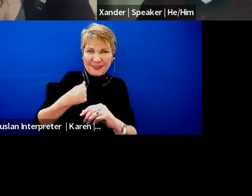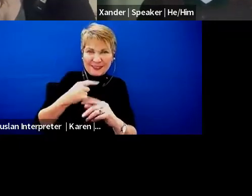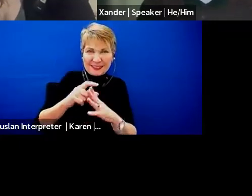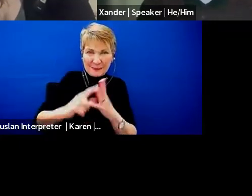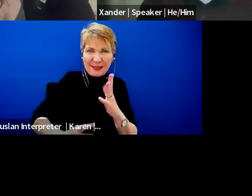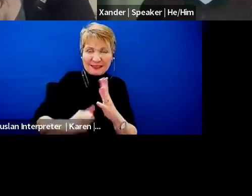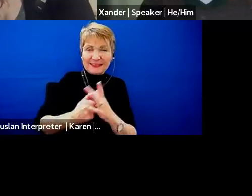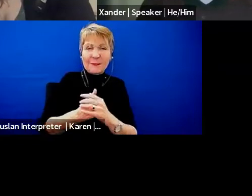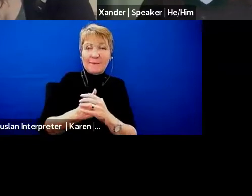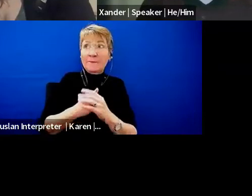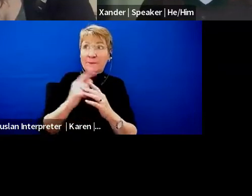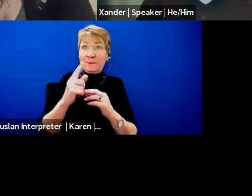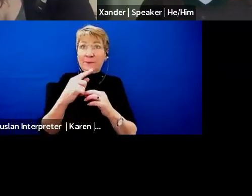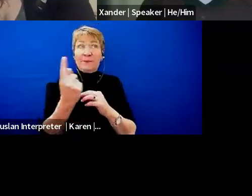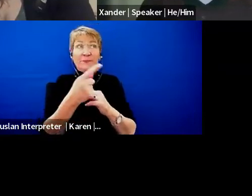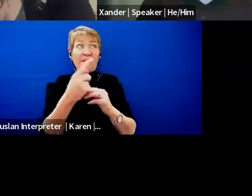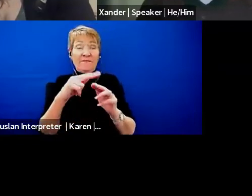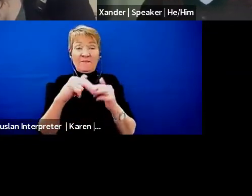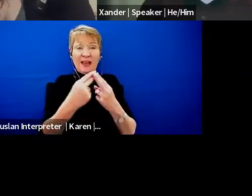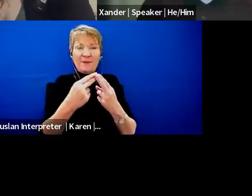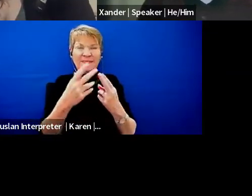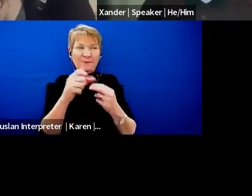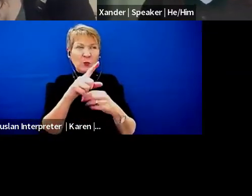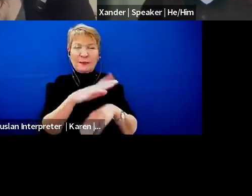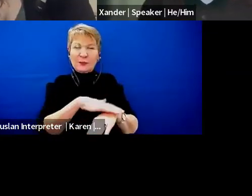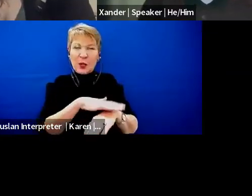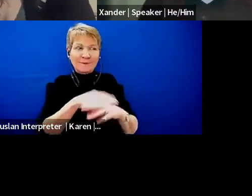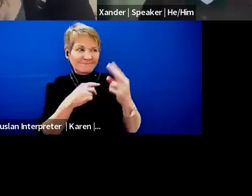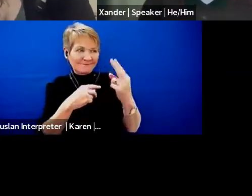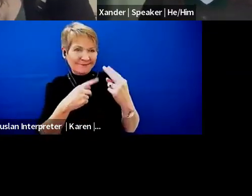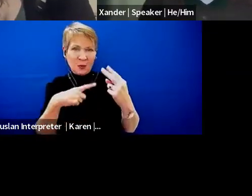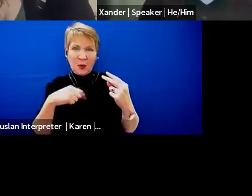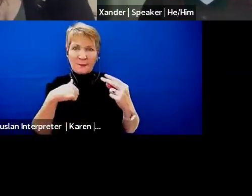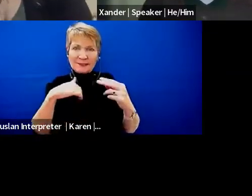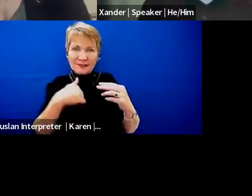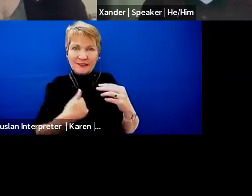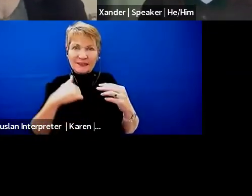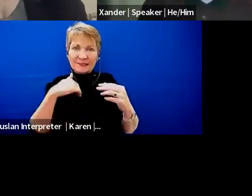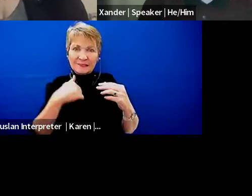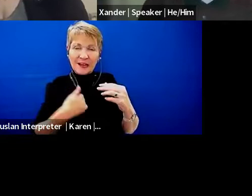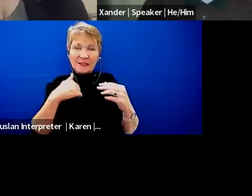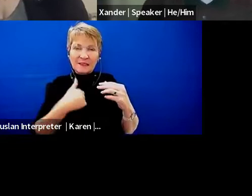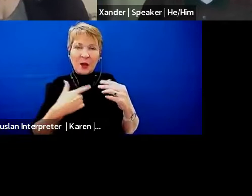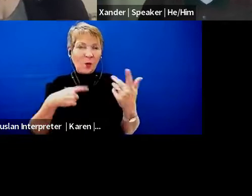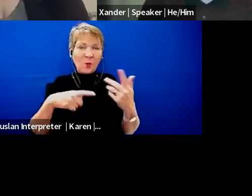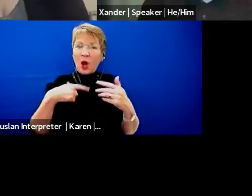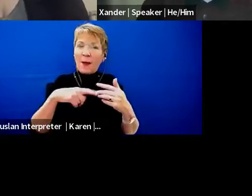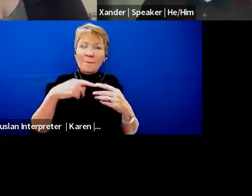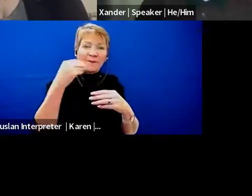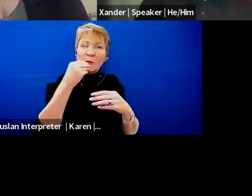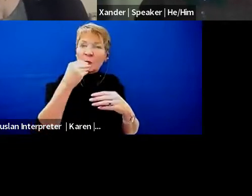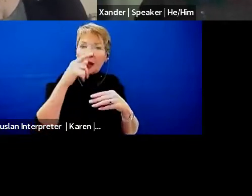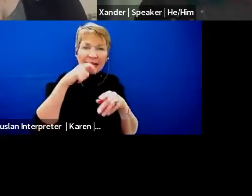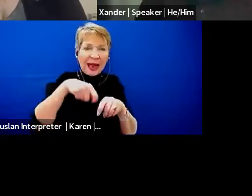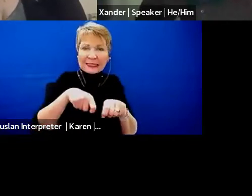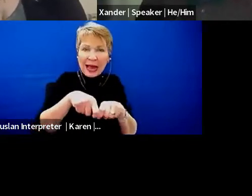the extended family some time to understand why I was tired almost all the time and why I couldn't cut my own food and why I